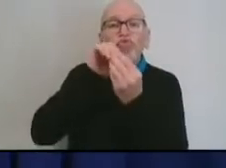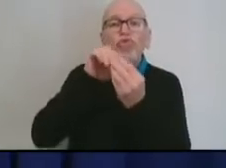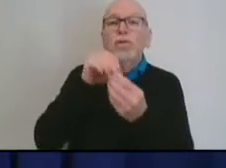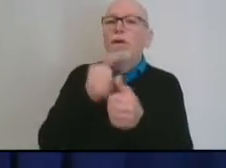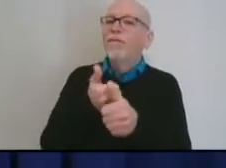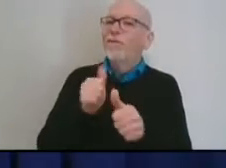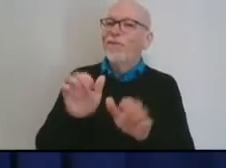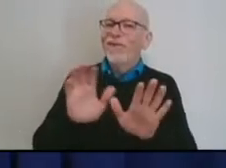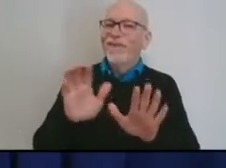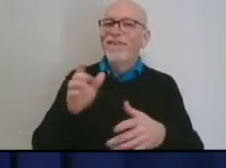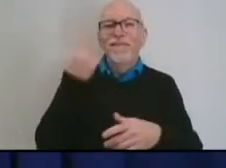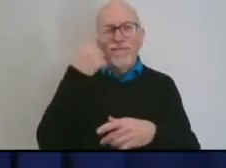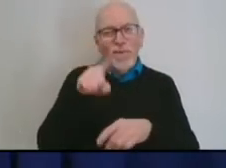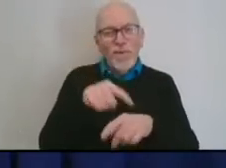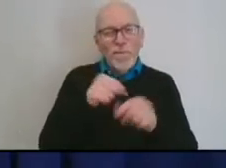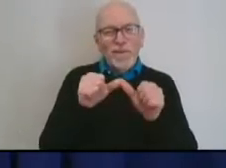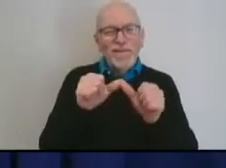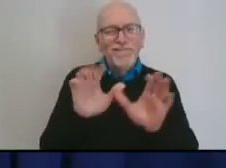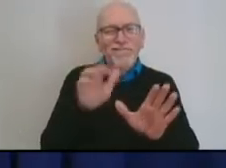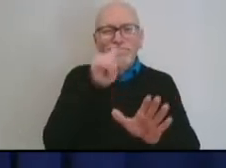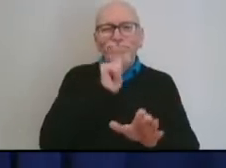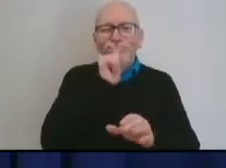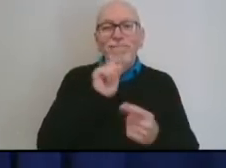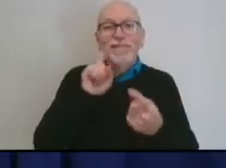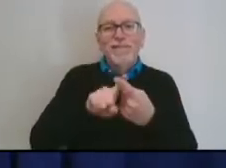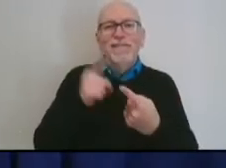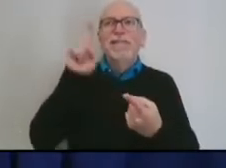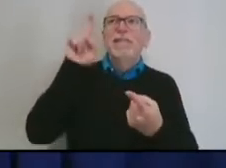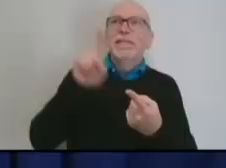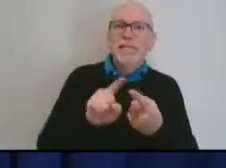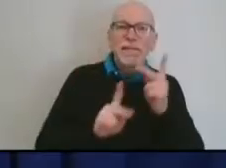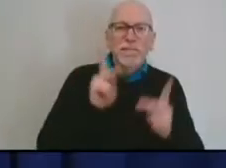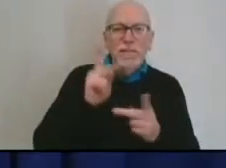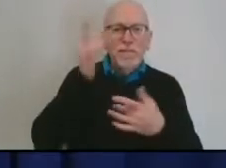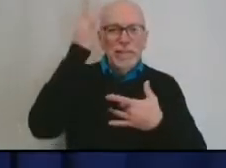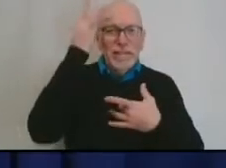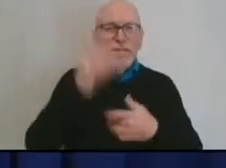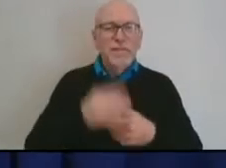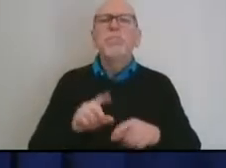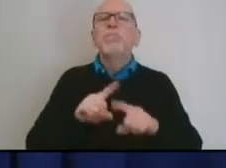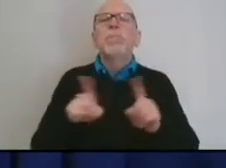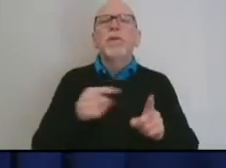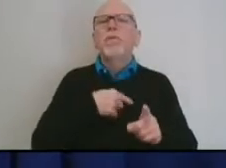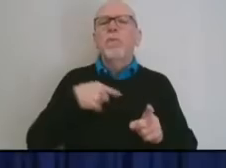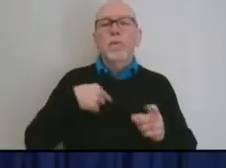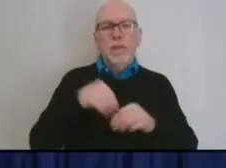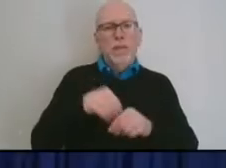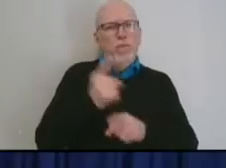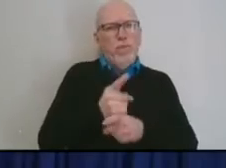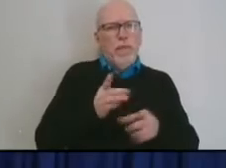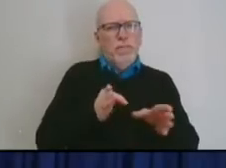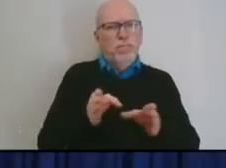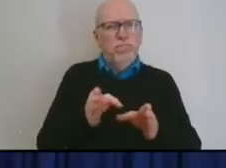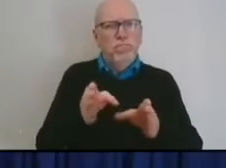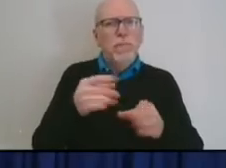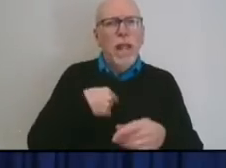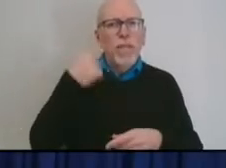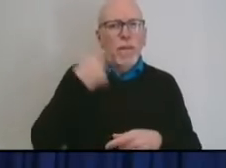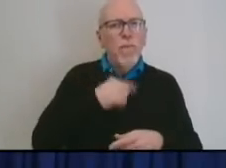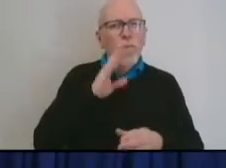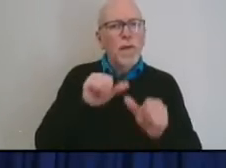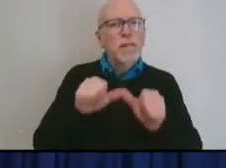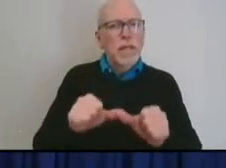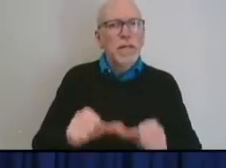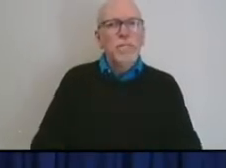for a little bit longer till we have fewer people that are infected with this virus. But we're certainly moving the right direction, and I believe that we can stay there, sir.